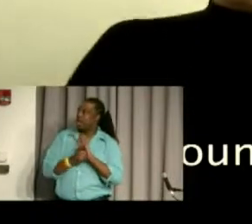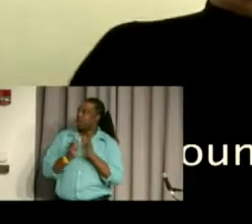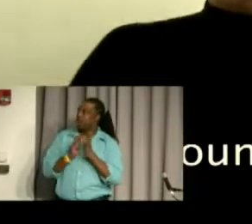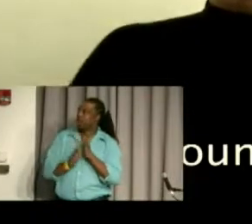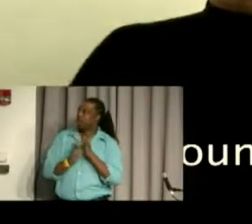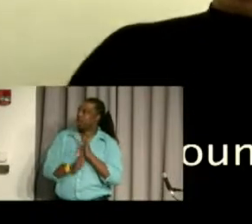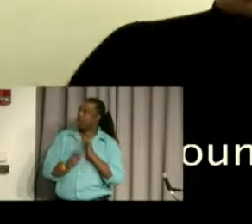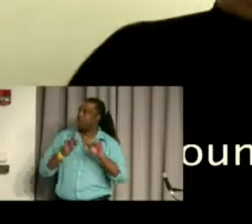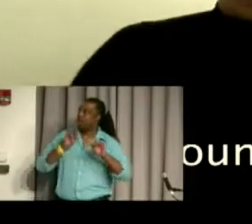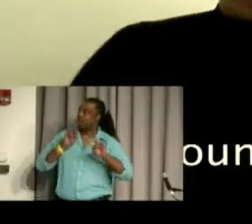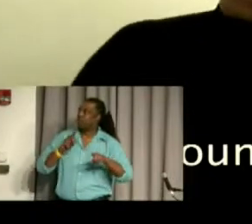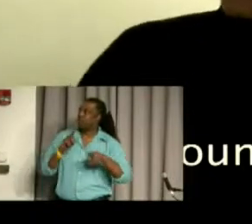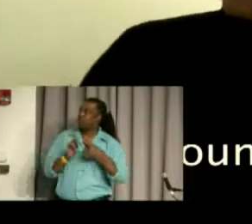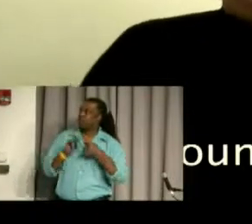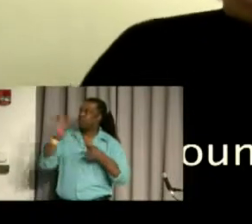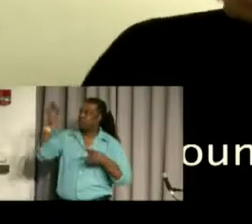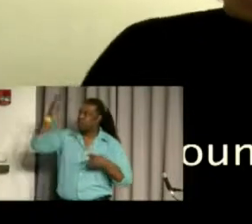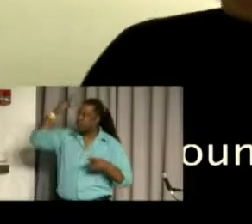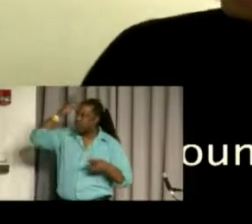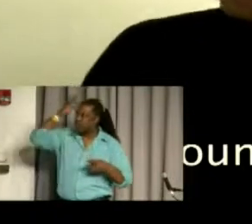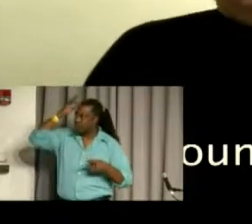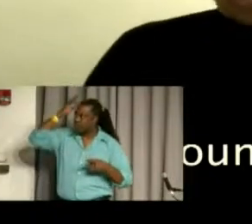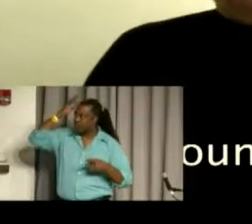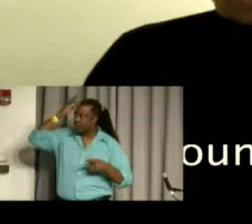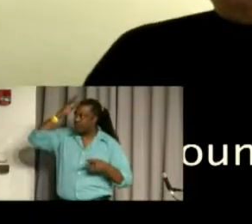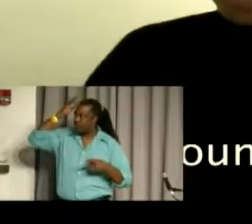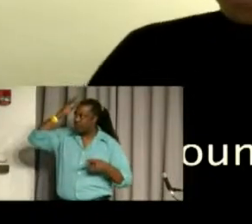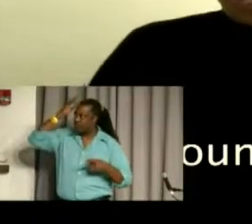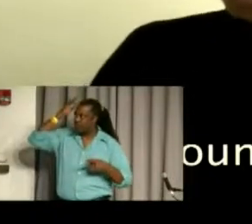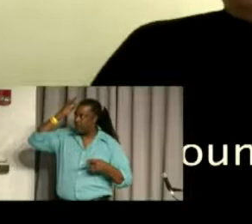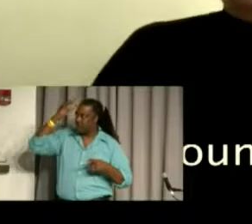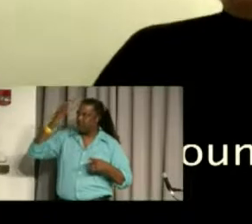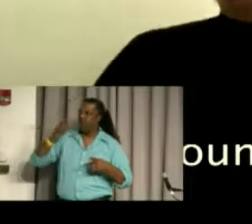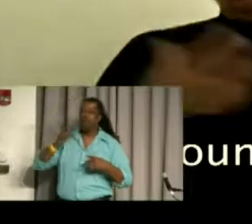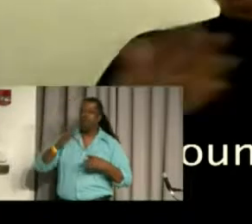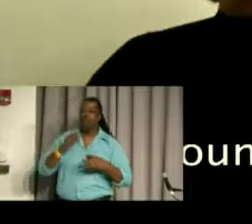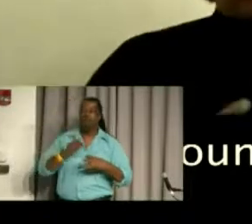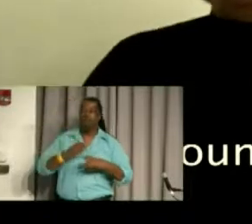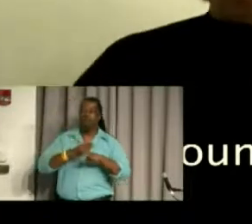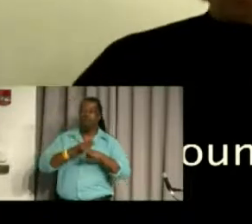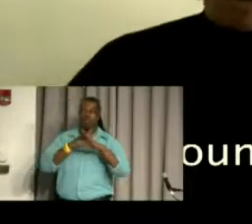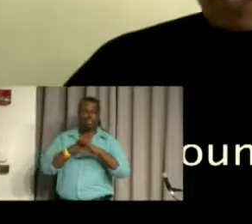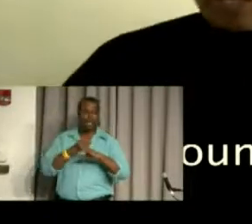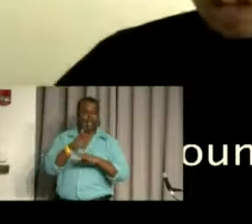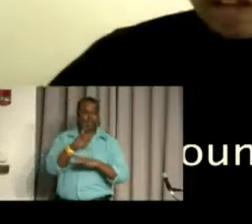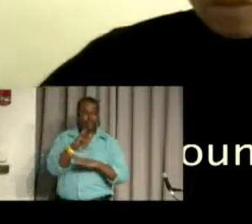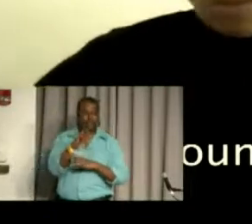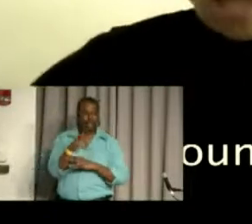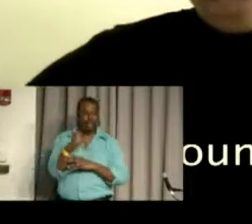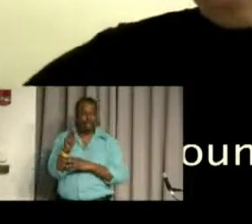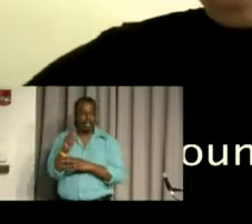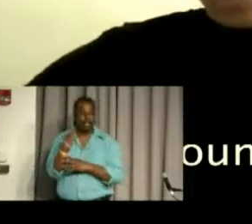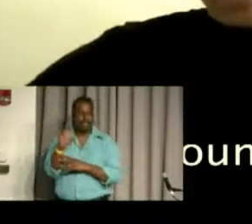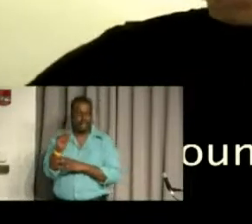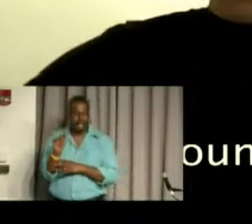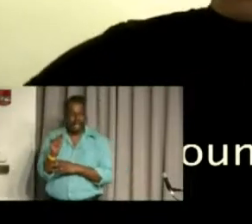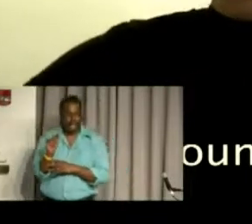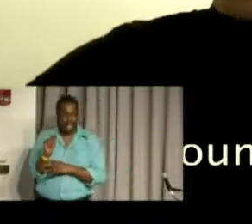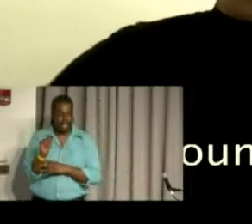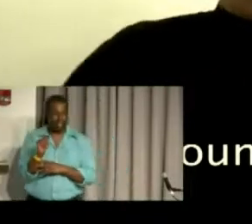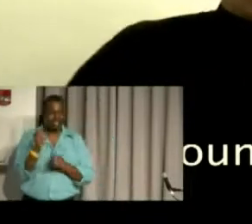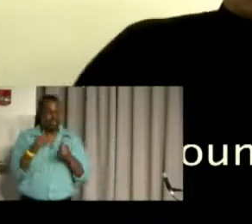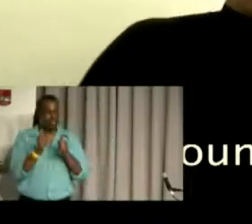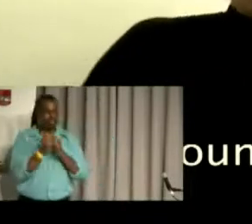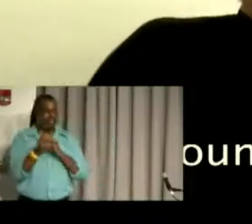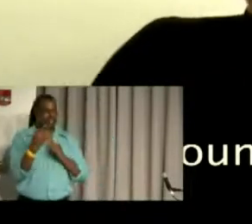in response to the Federal Native American Graves Protection and Repatriation Act, which is known as NAGPRA, which was passed in